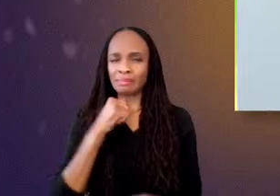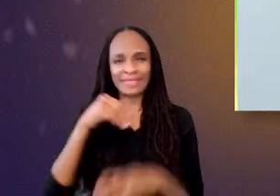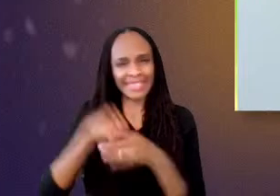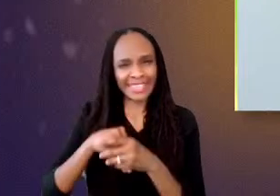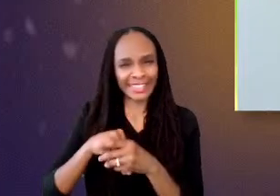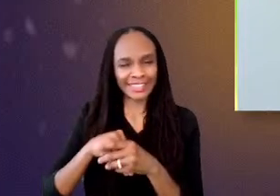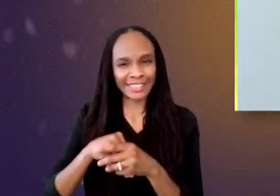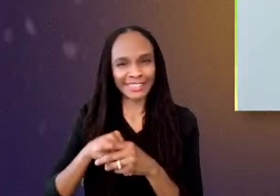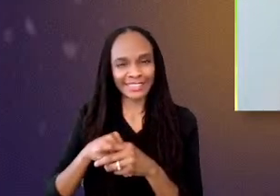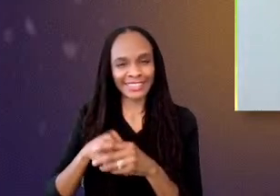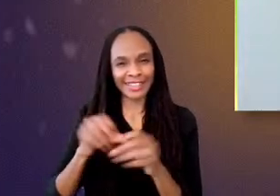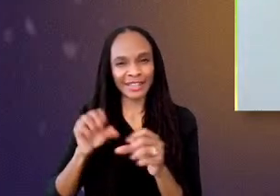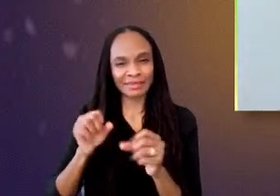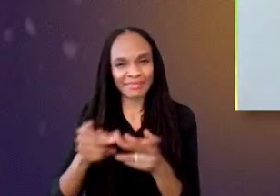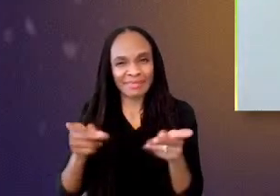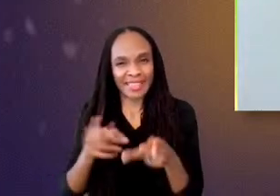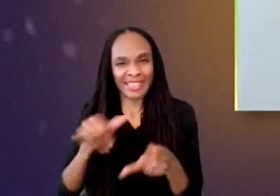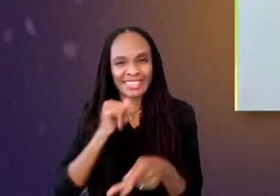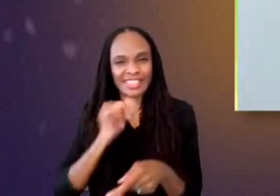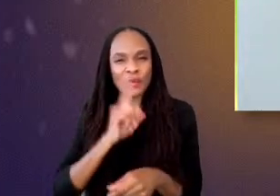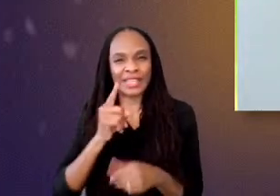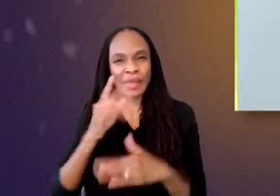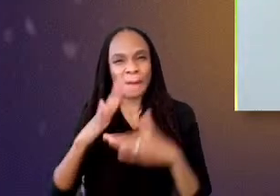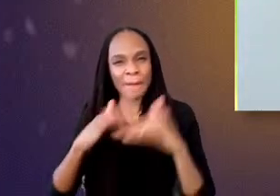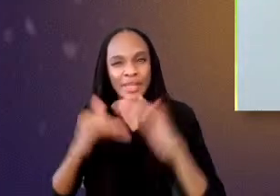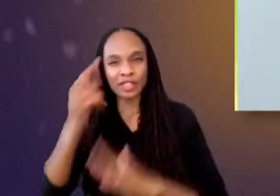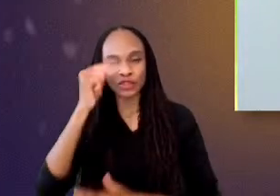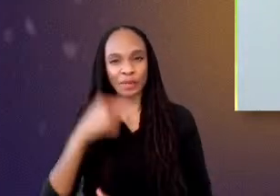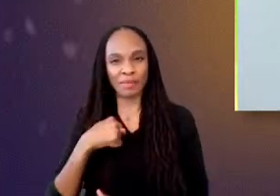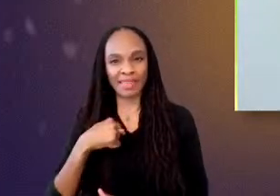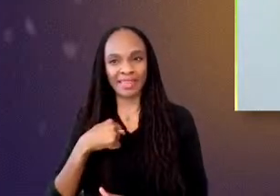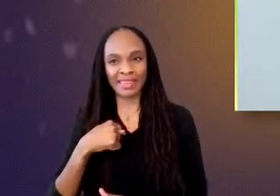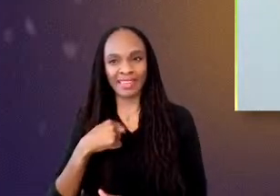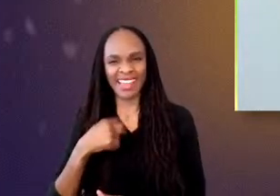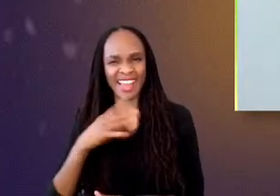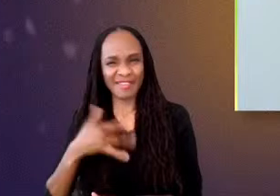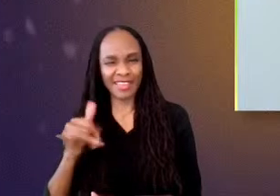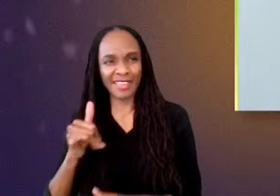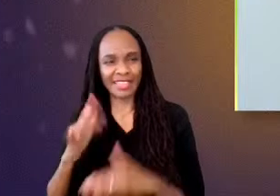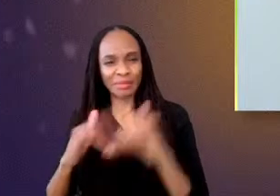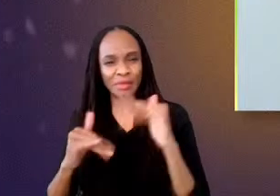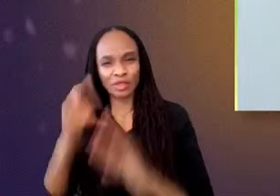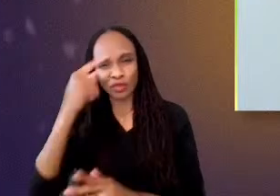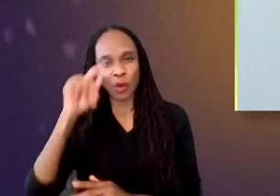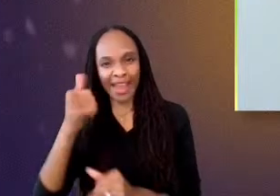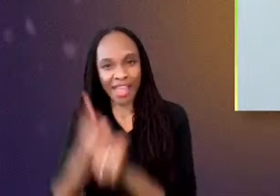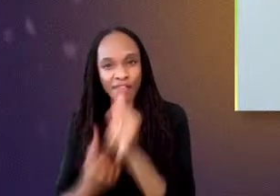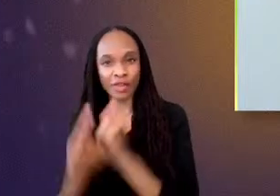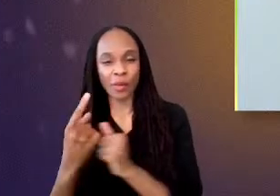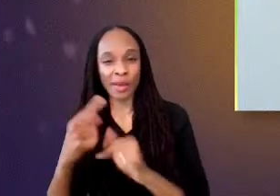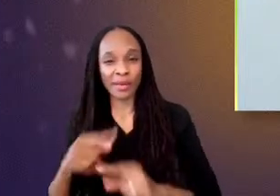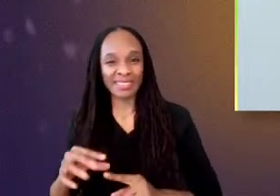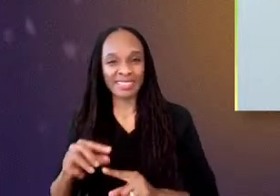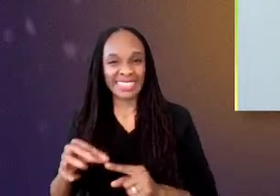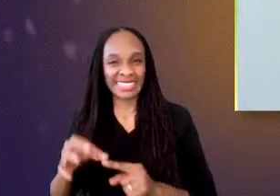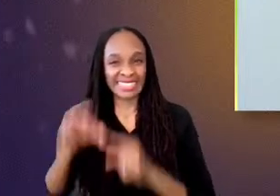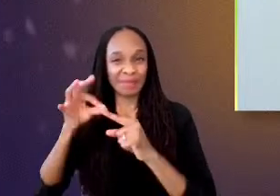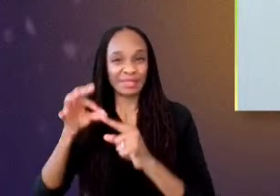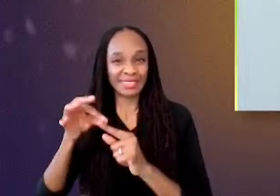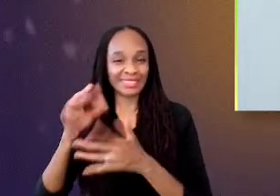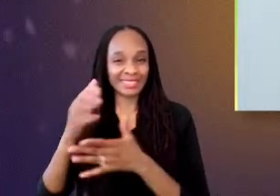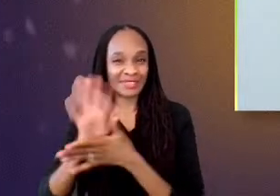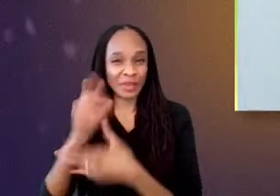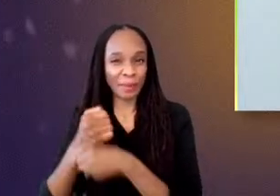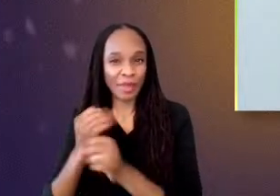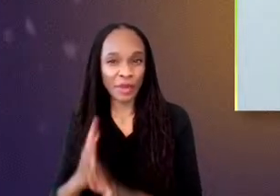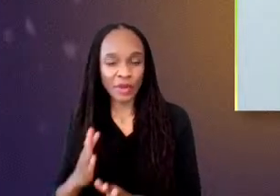built for me. In some sense, it felt like it was built for everyone but the filmmaker. And I had a real feeling, I